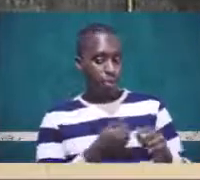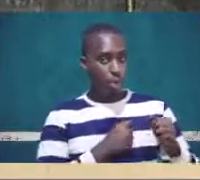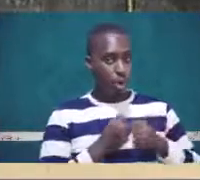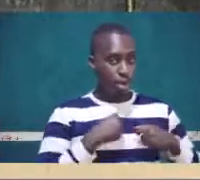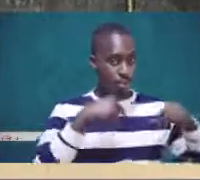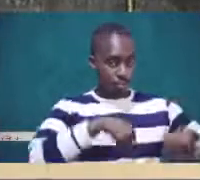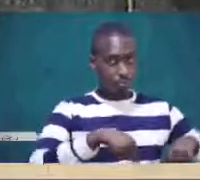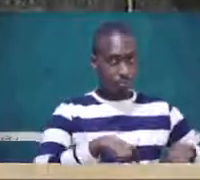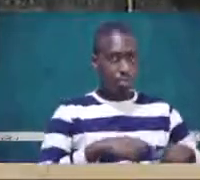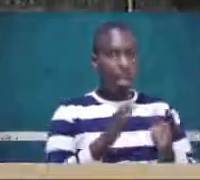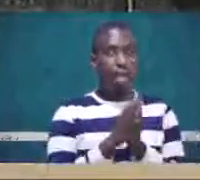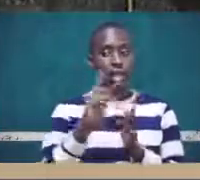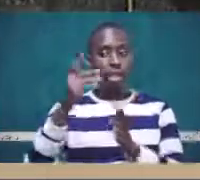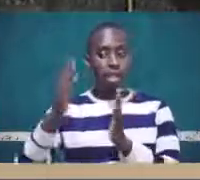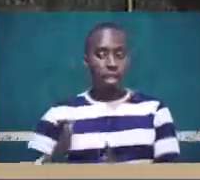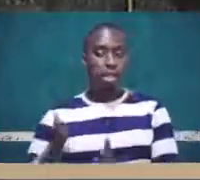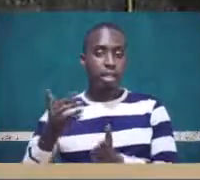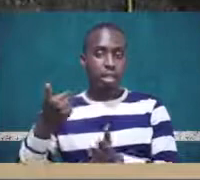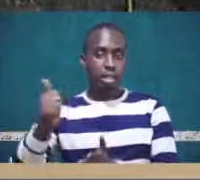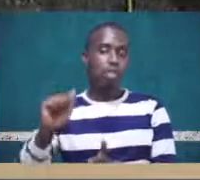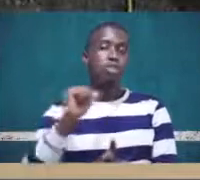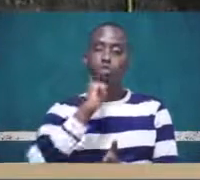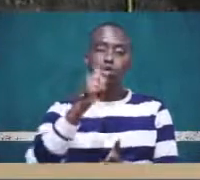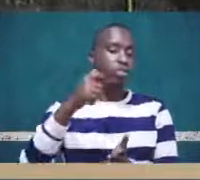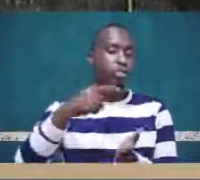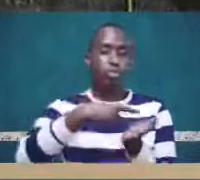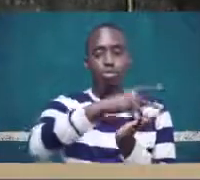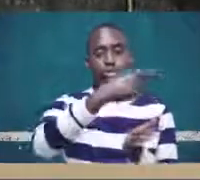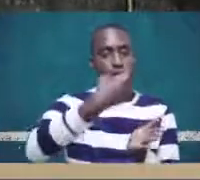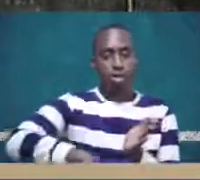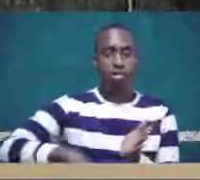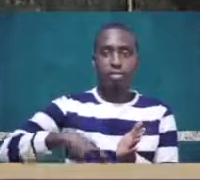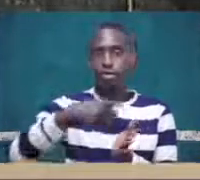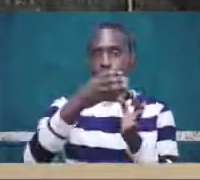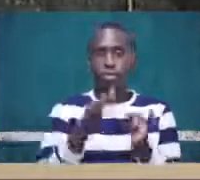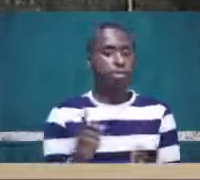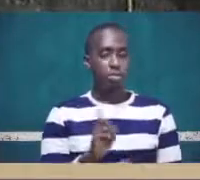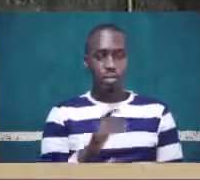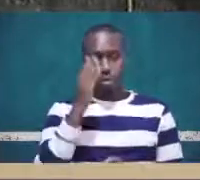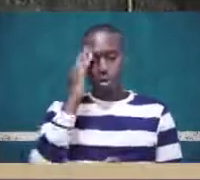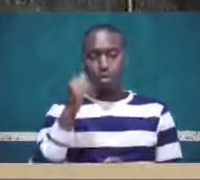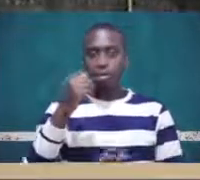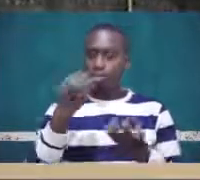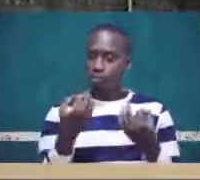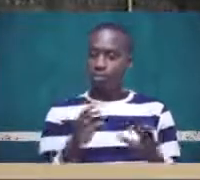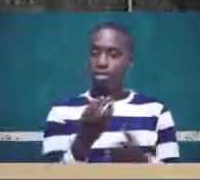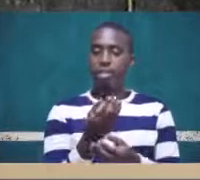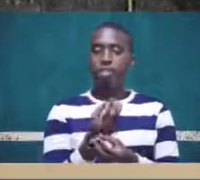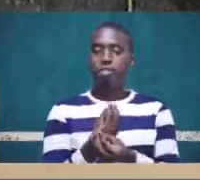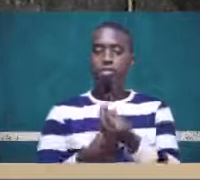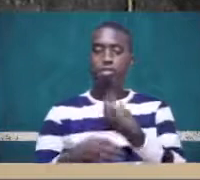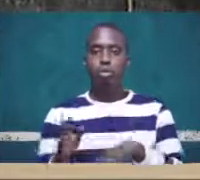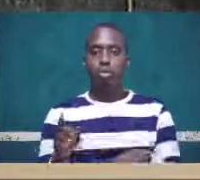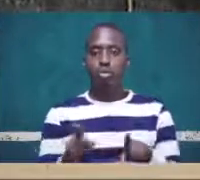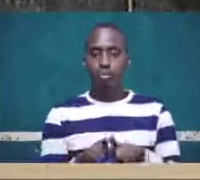Rwanda, also Kenya, he or she will not pay tax on those goods because it is free trade. Now, trade barriers